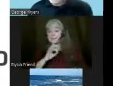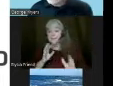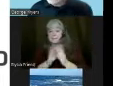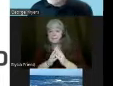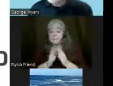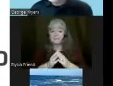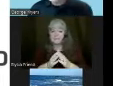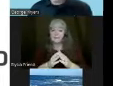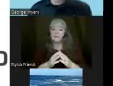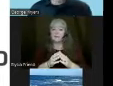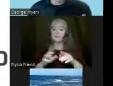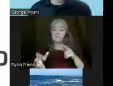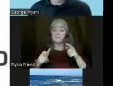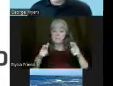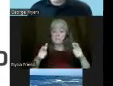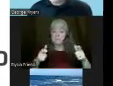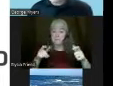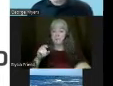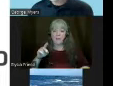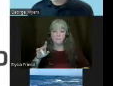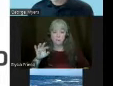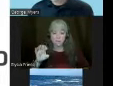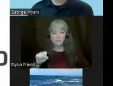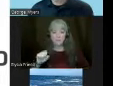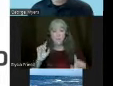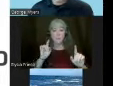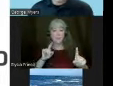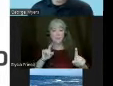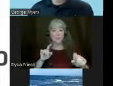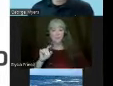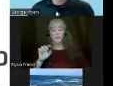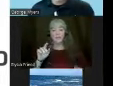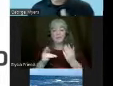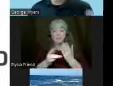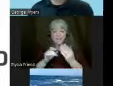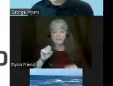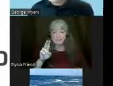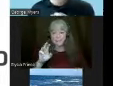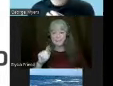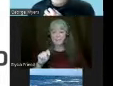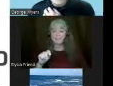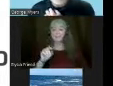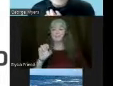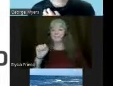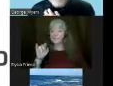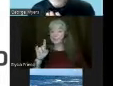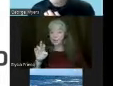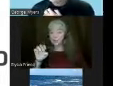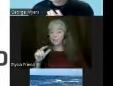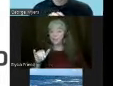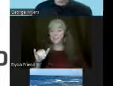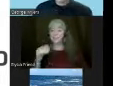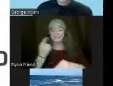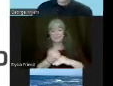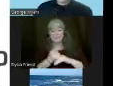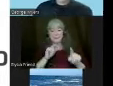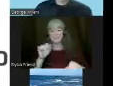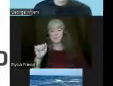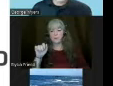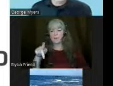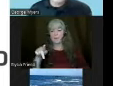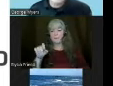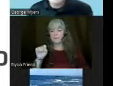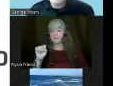at Synergy. We got to go to the Tech Summit this year. Earlier today, we attended an ABSI staff meeting, which was a